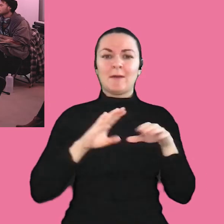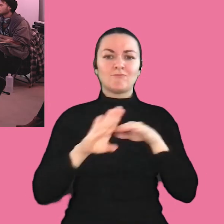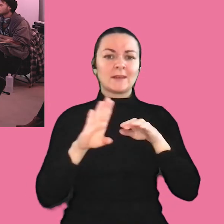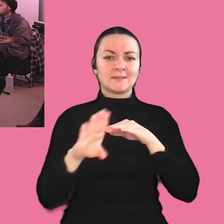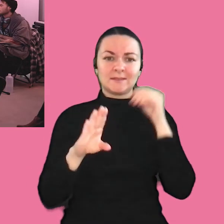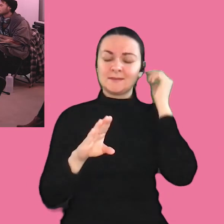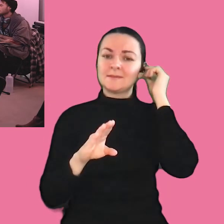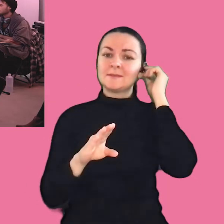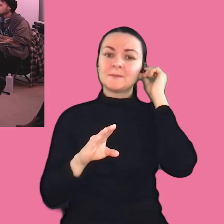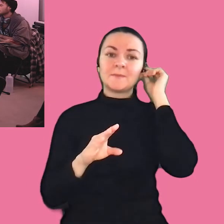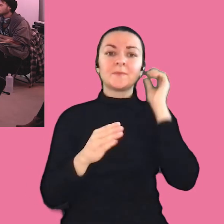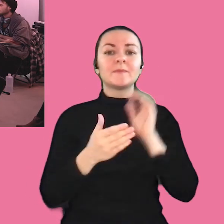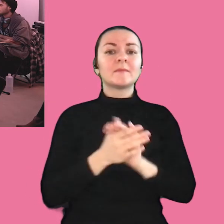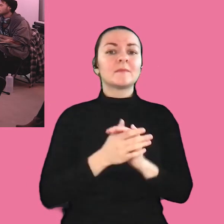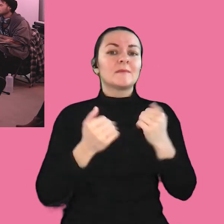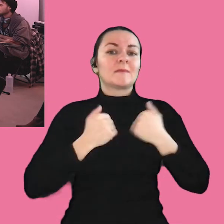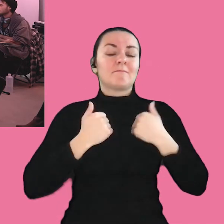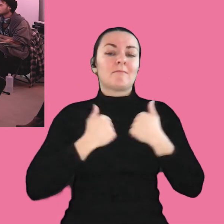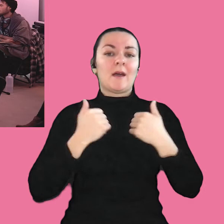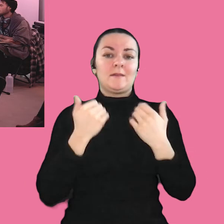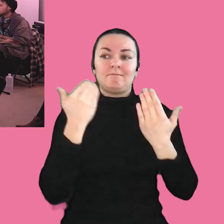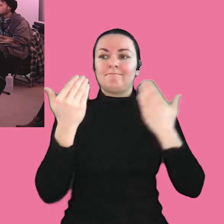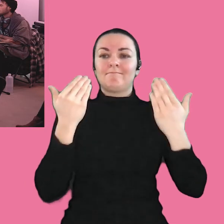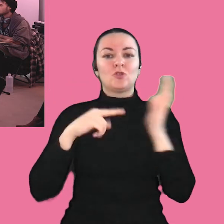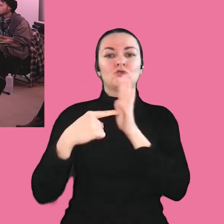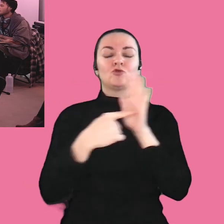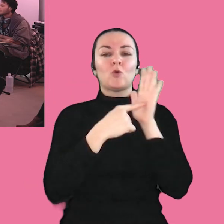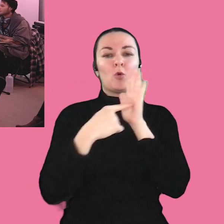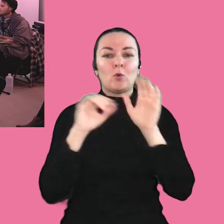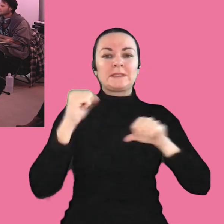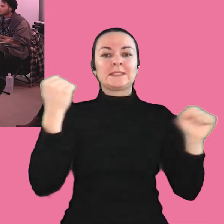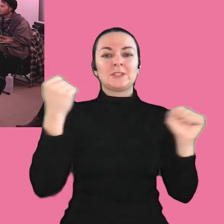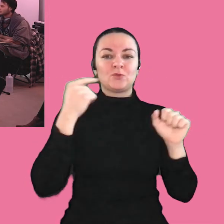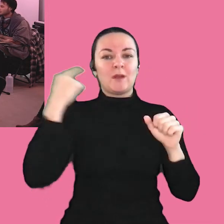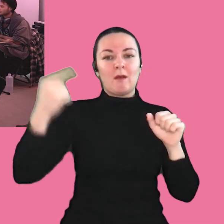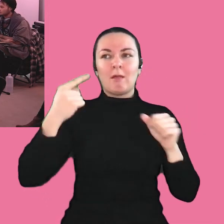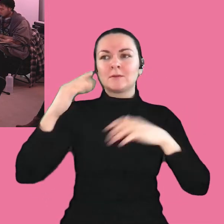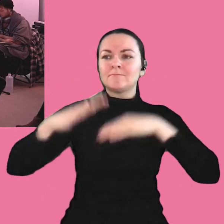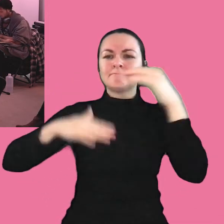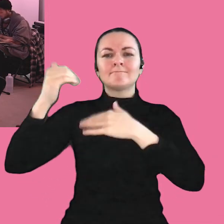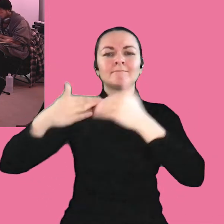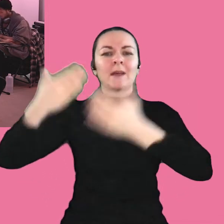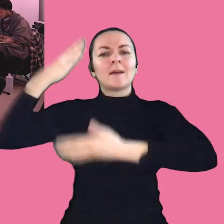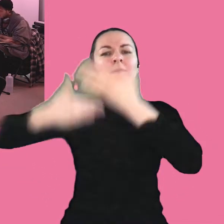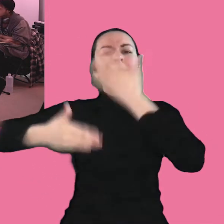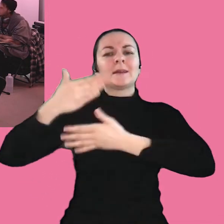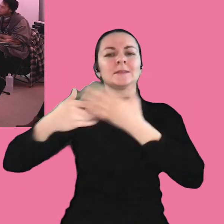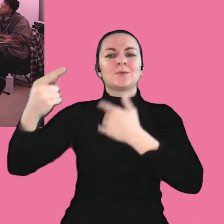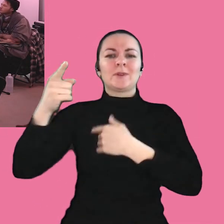to be in London, and I was hungry. I was walking around going, all this stuff in the trees, I'm sure I could eat some of this. And genuinely that's how all of that